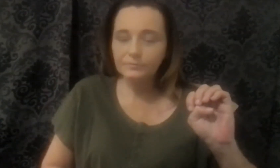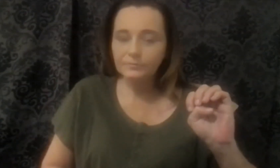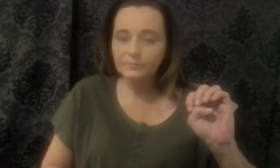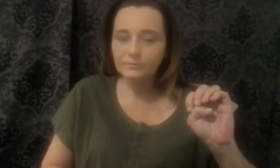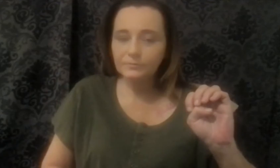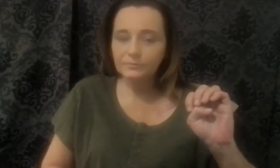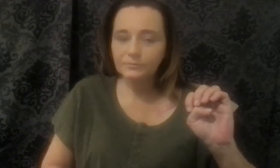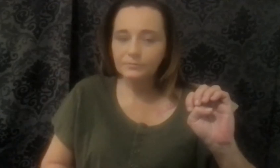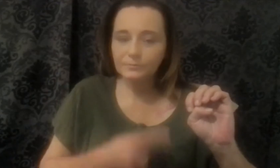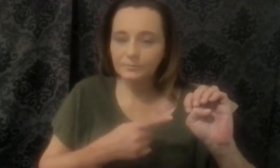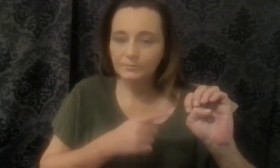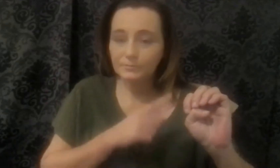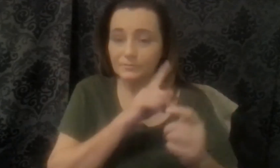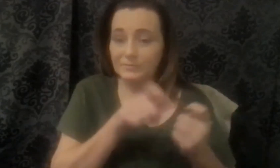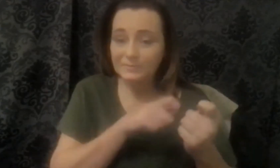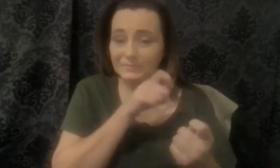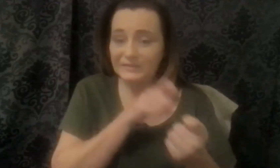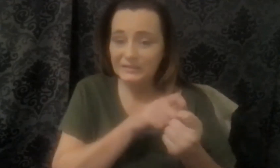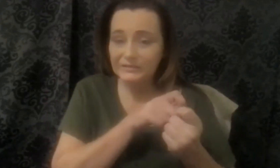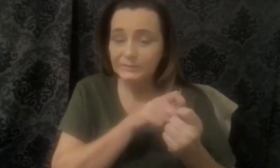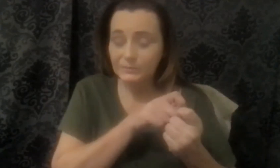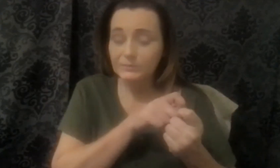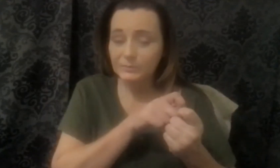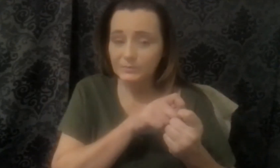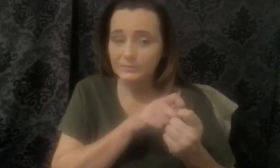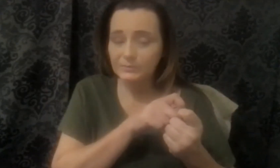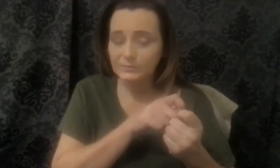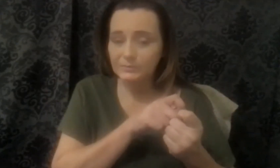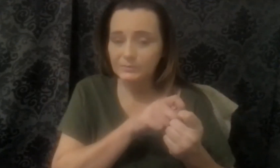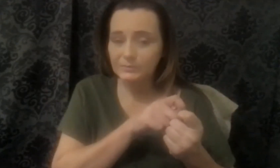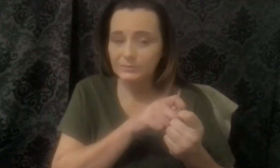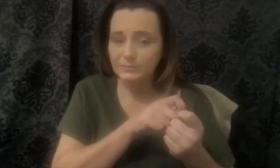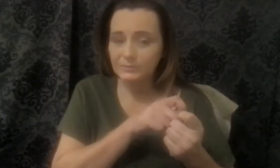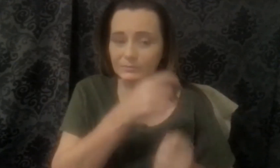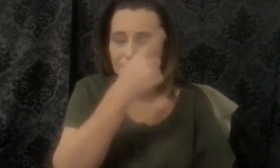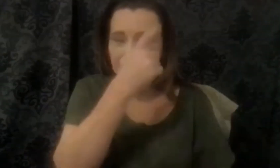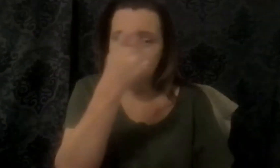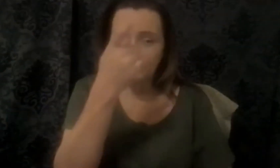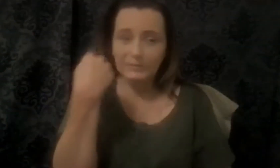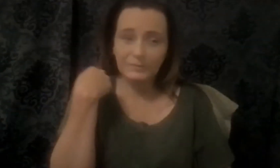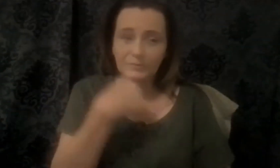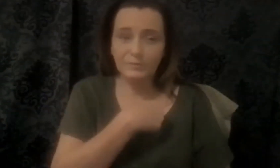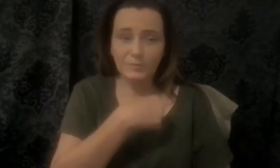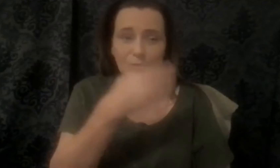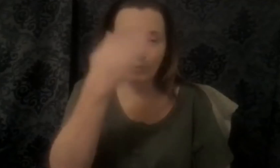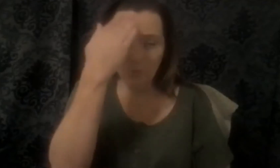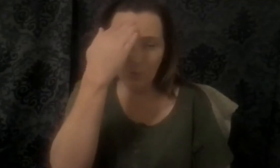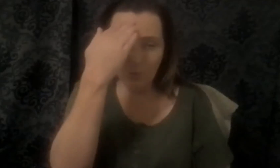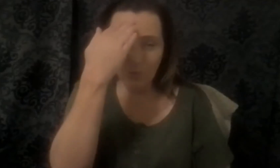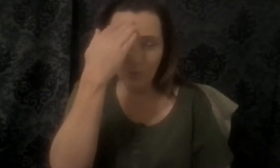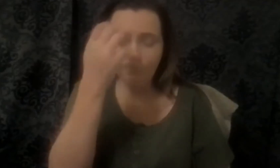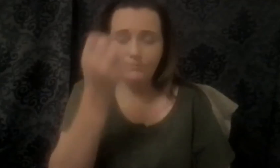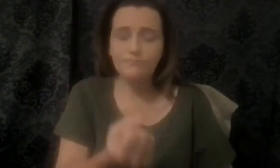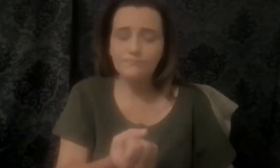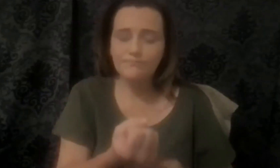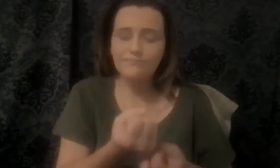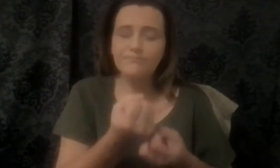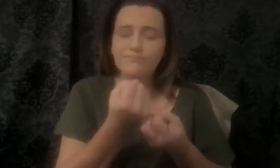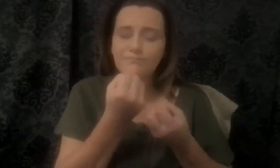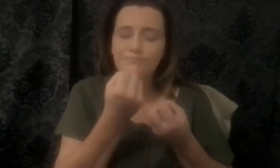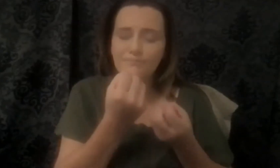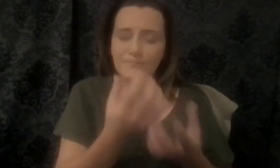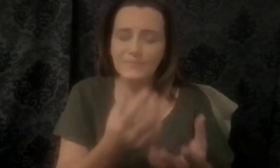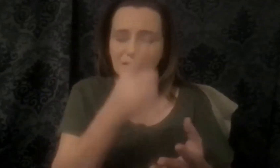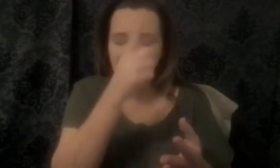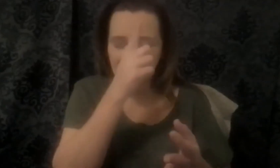specific case, because we know that a lot of decisions can